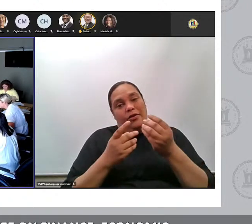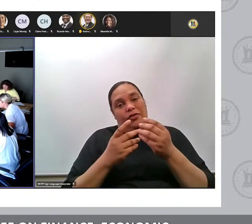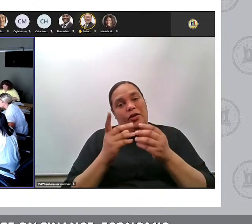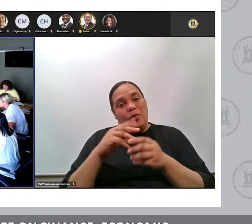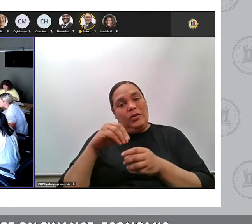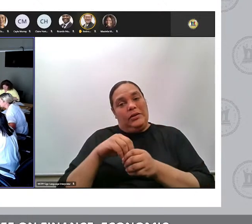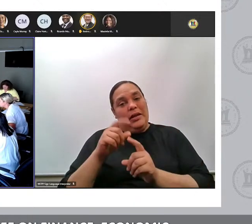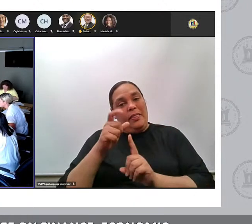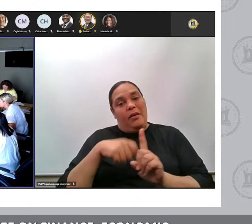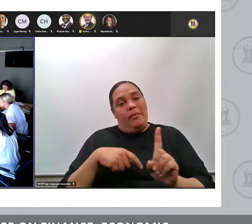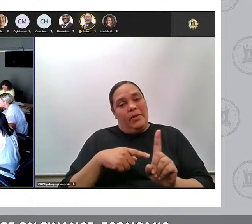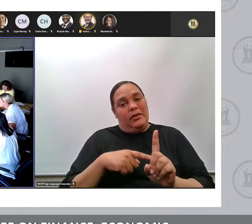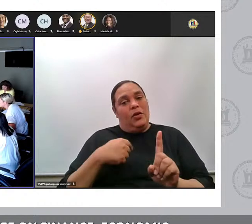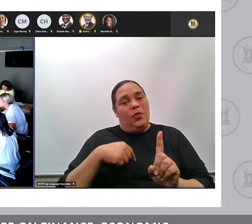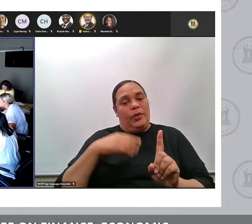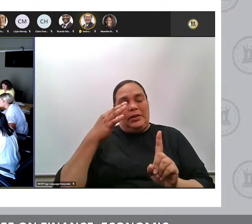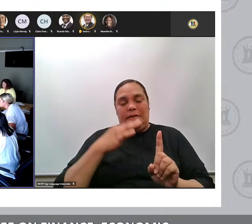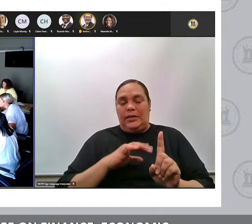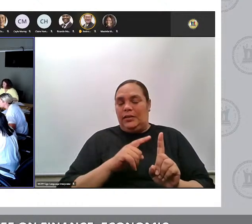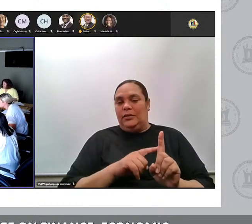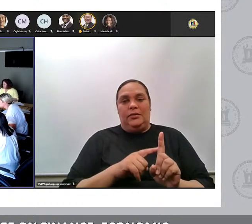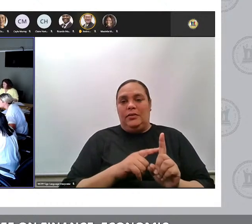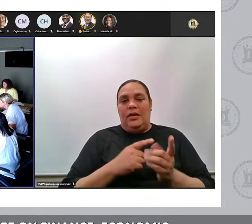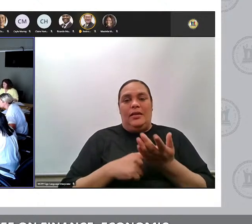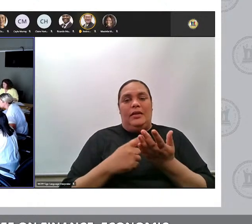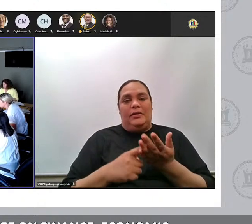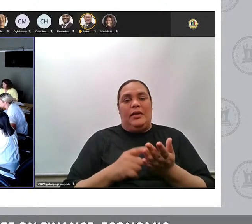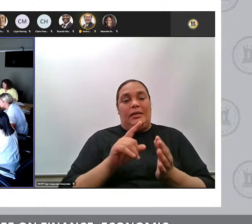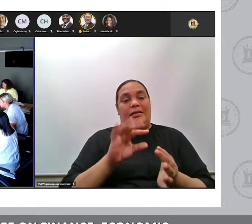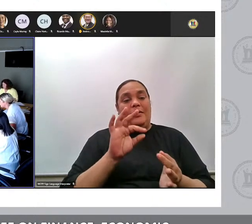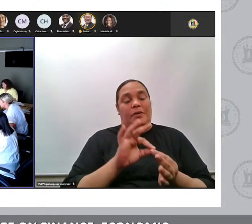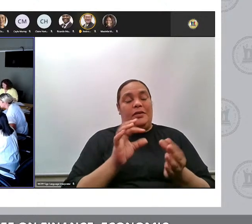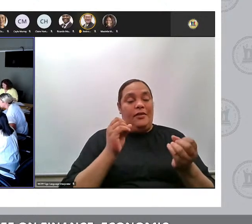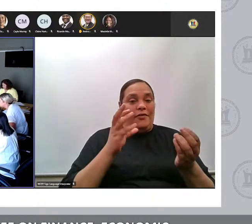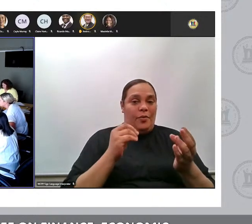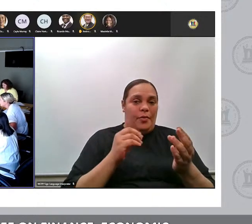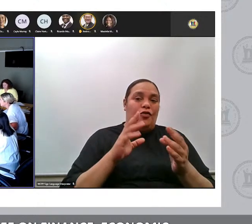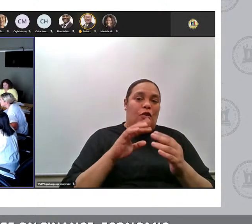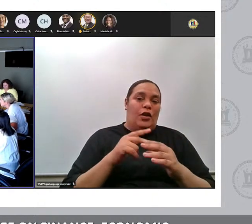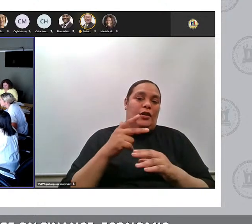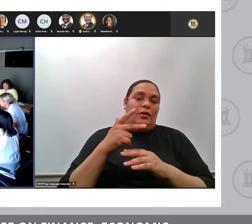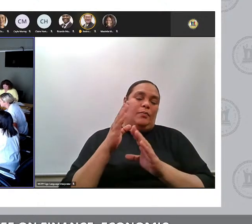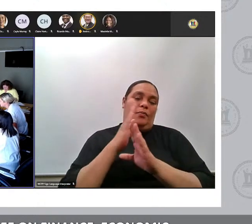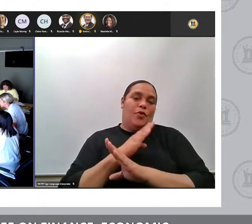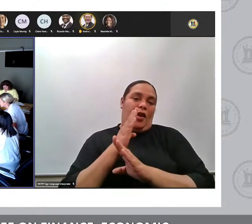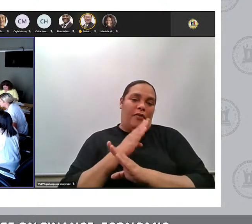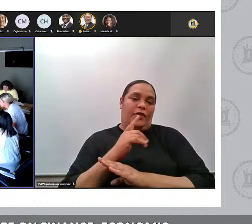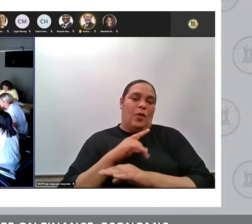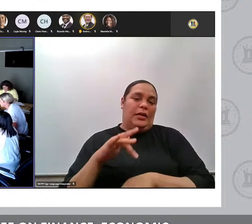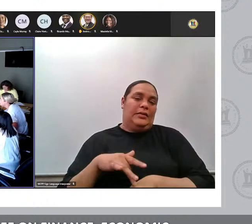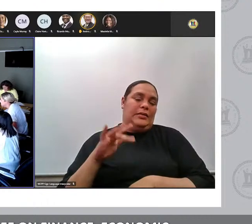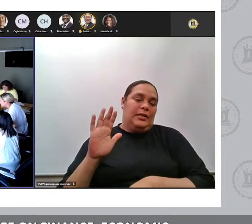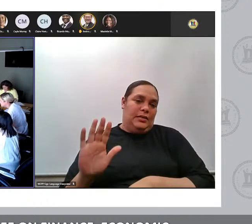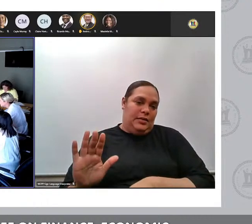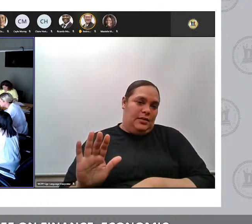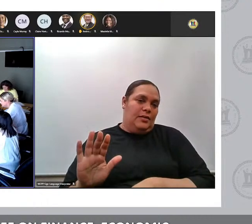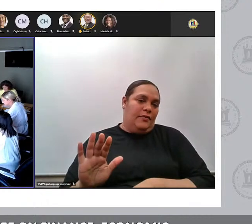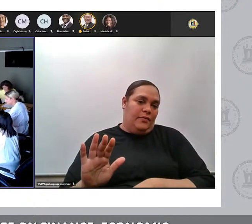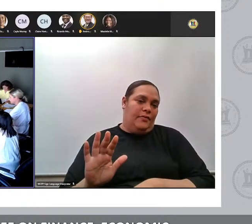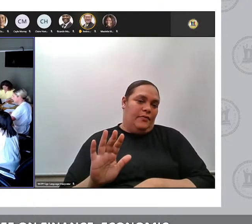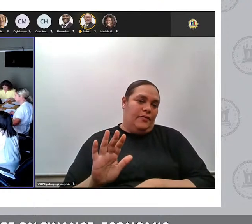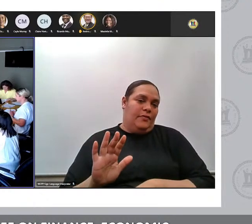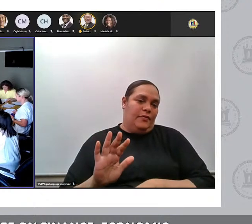to the candidates, we've decided that we're going to discuss that specific information in Okay. camera, just because it is very sensitive. Okay, no Thank